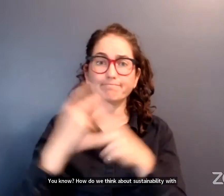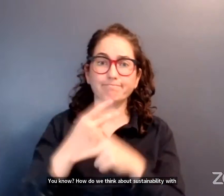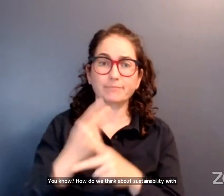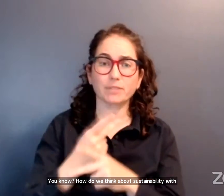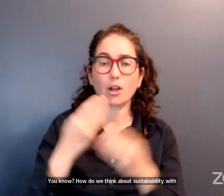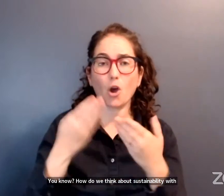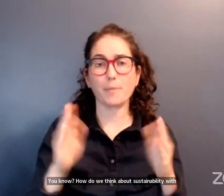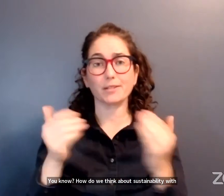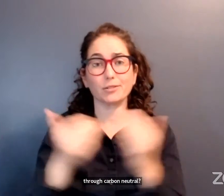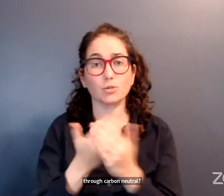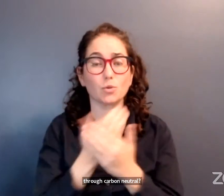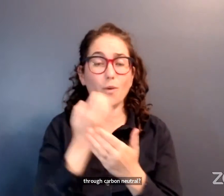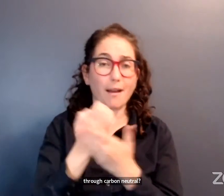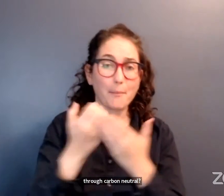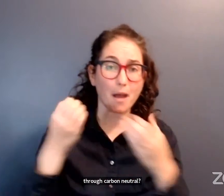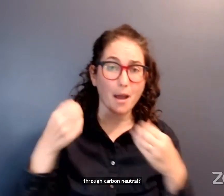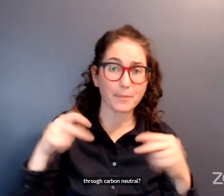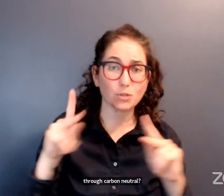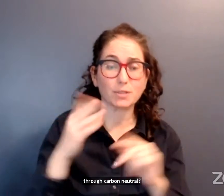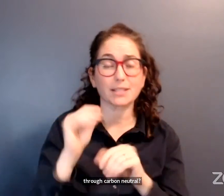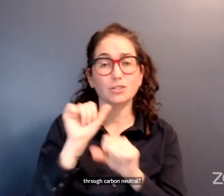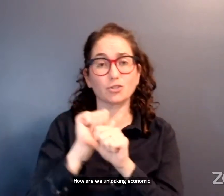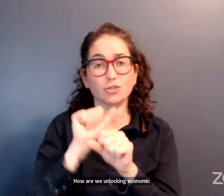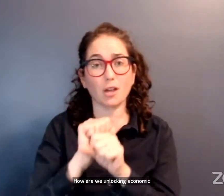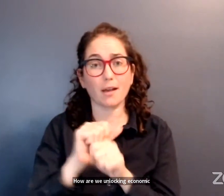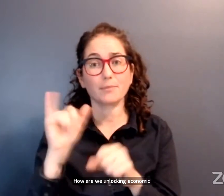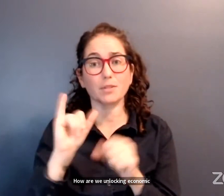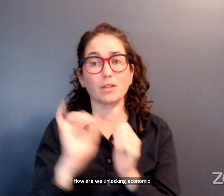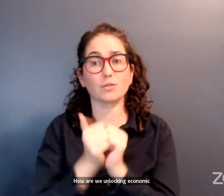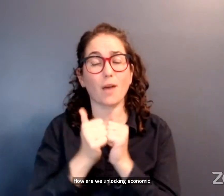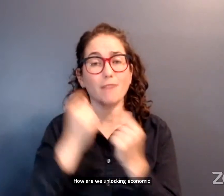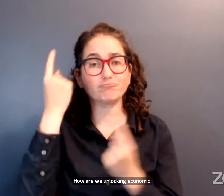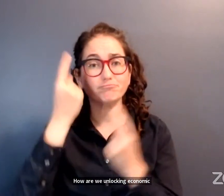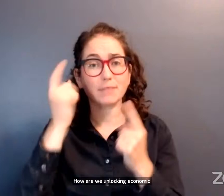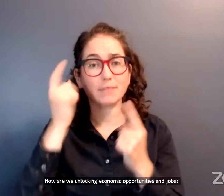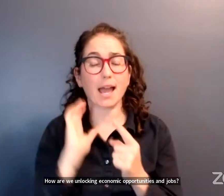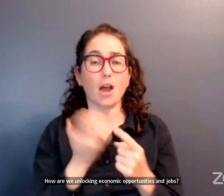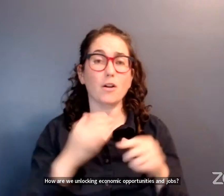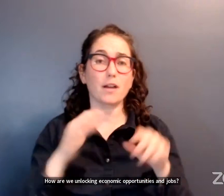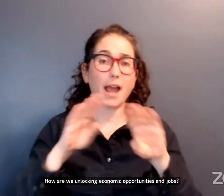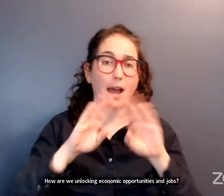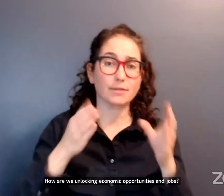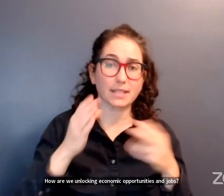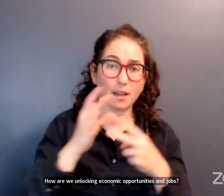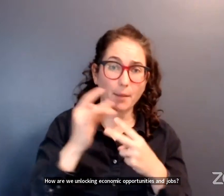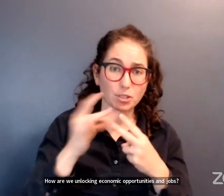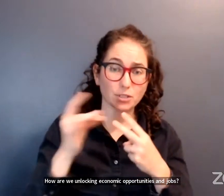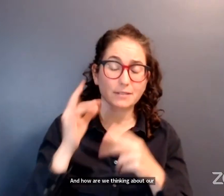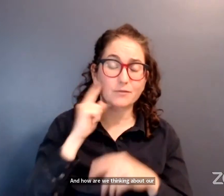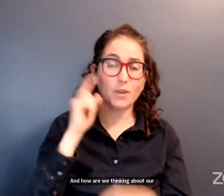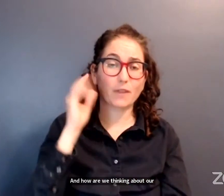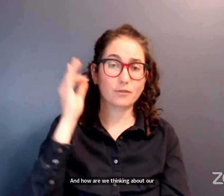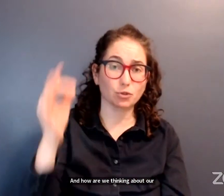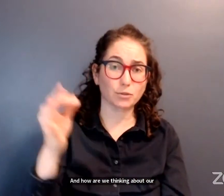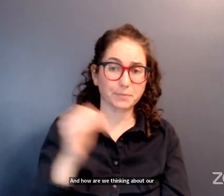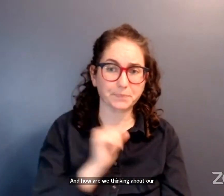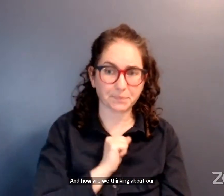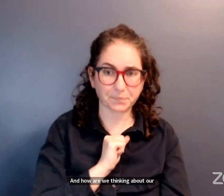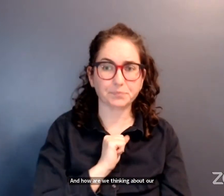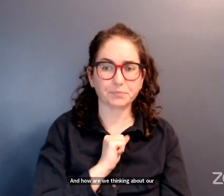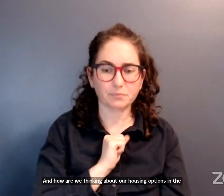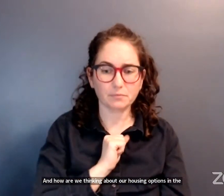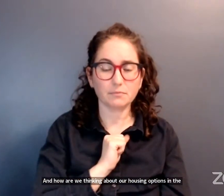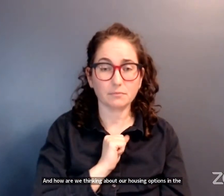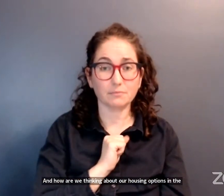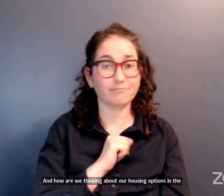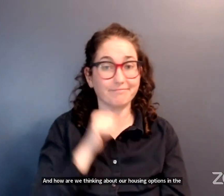opportunities and jobs? And how are we thinking about our housing options in the future? So this